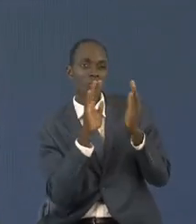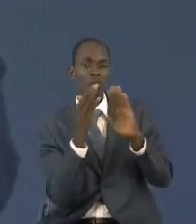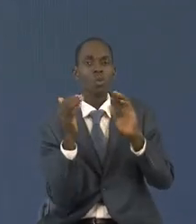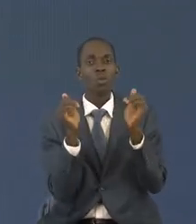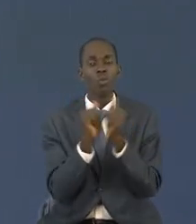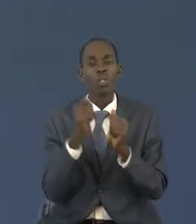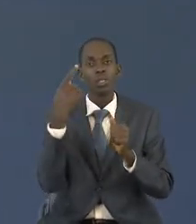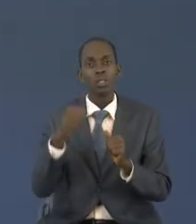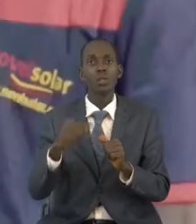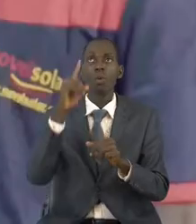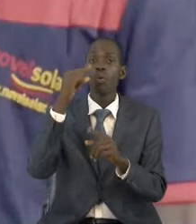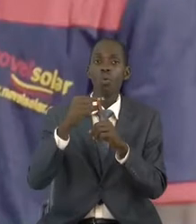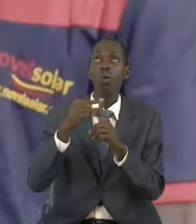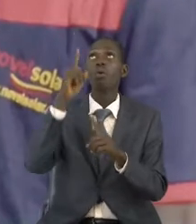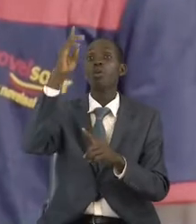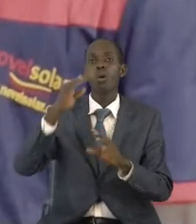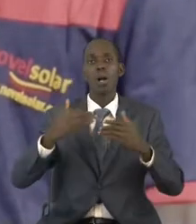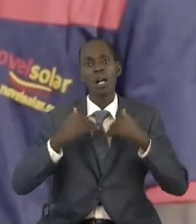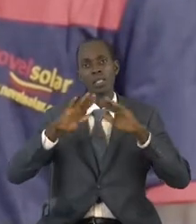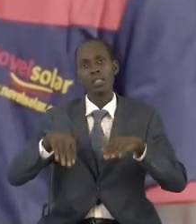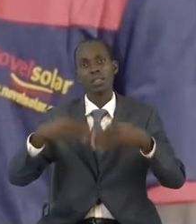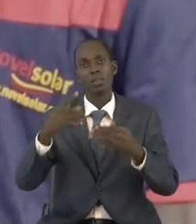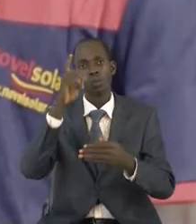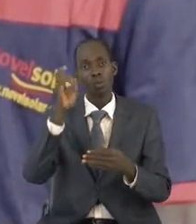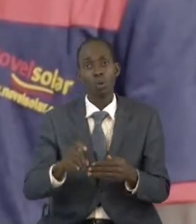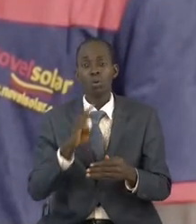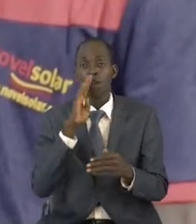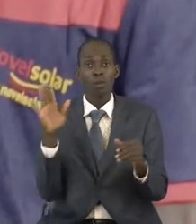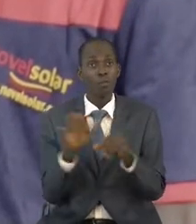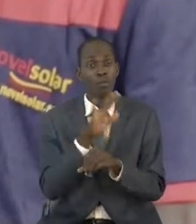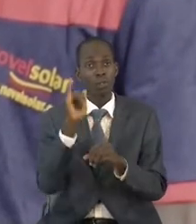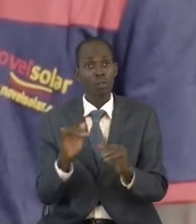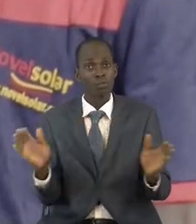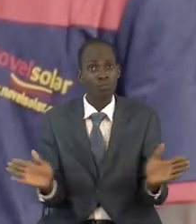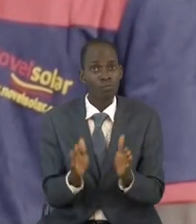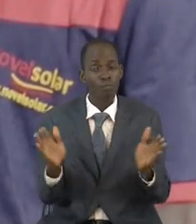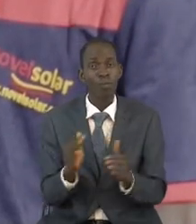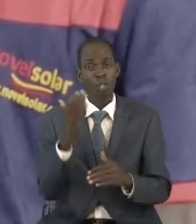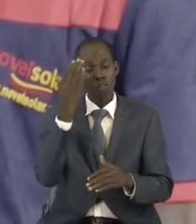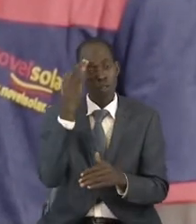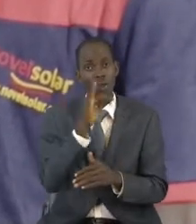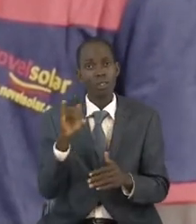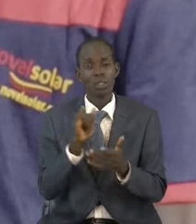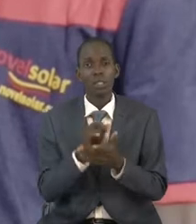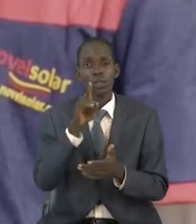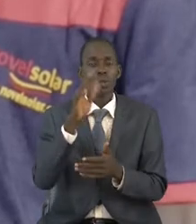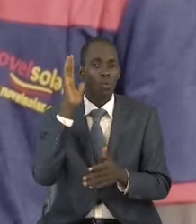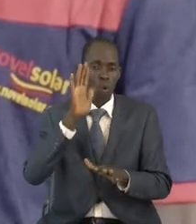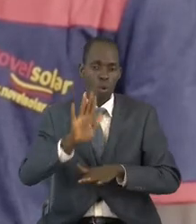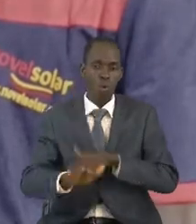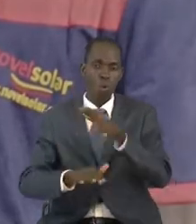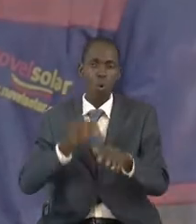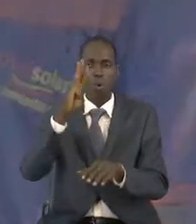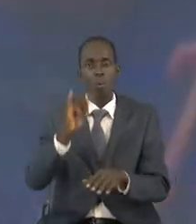Lord had given him. And if you are going to be fully persuaded and you say, I'm going to walk by faith, whatever comes and